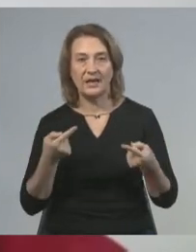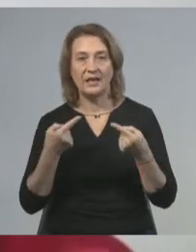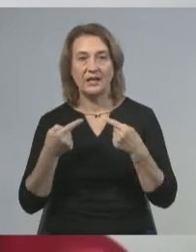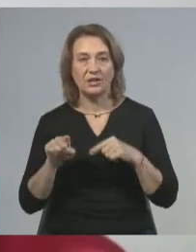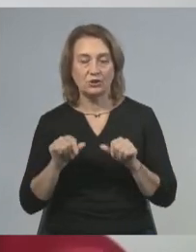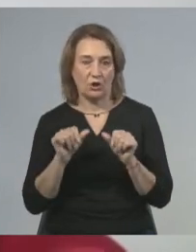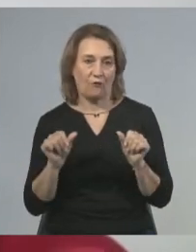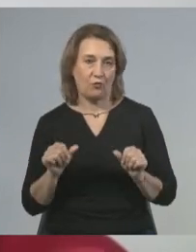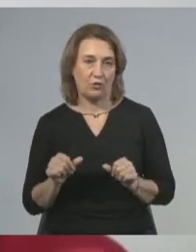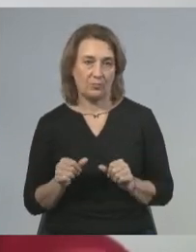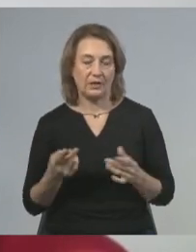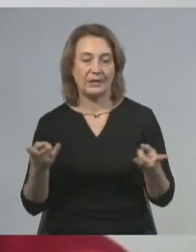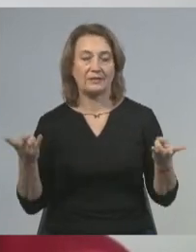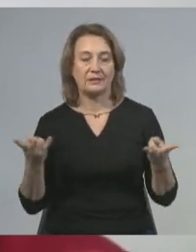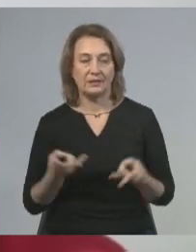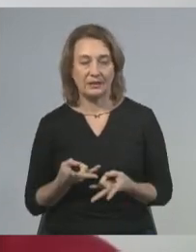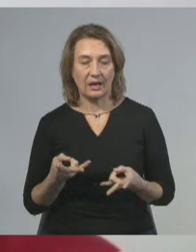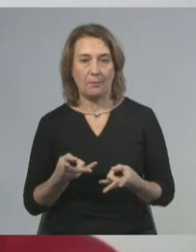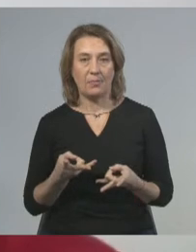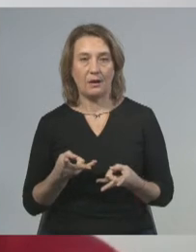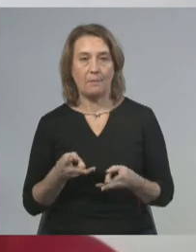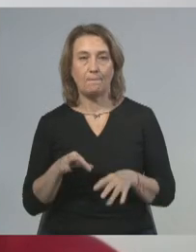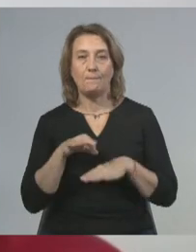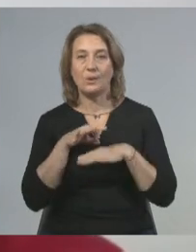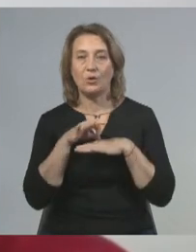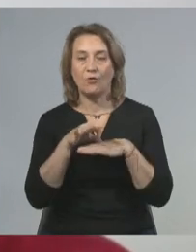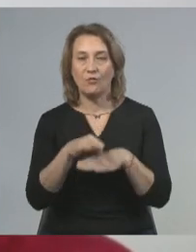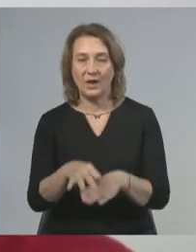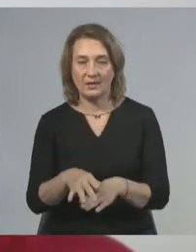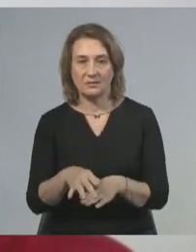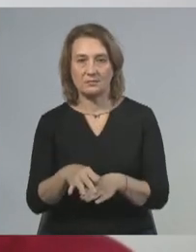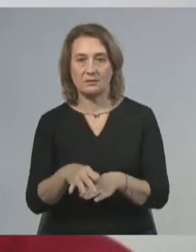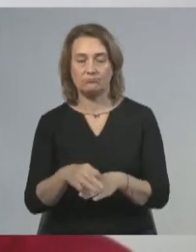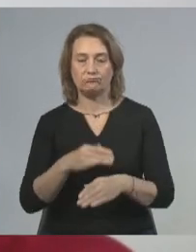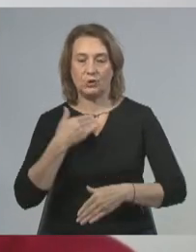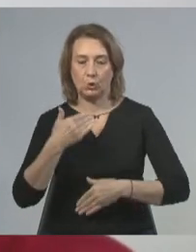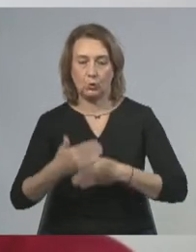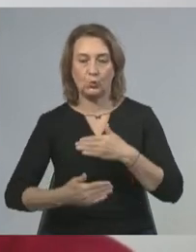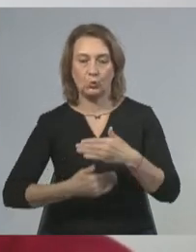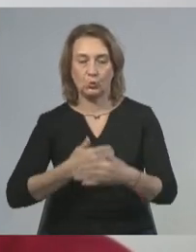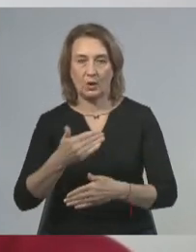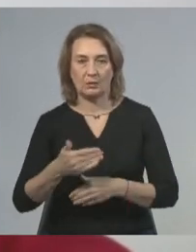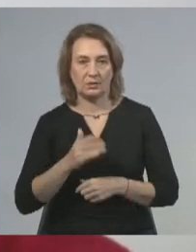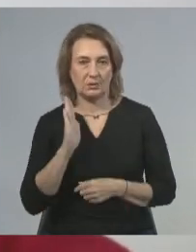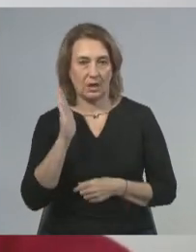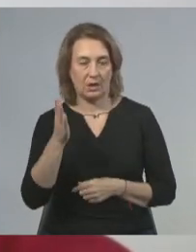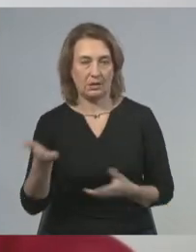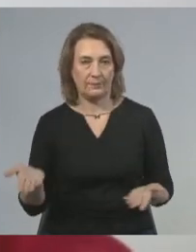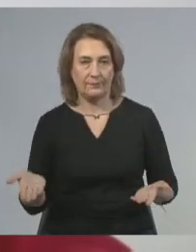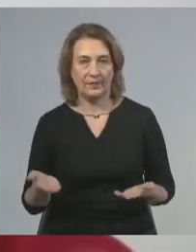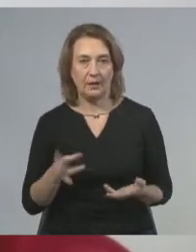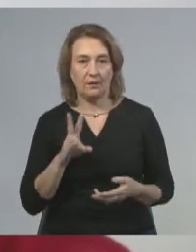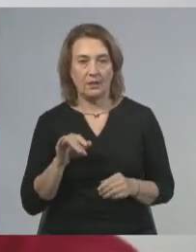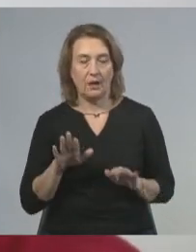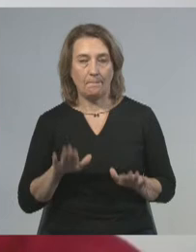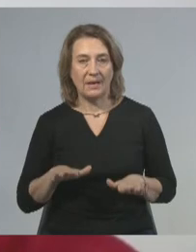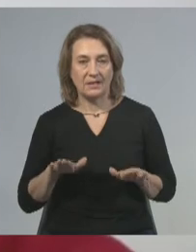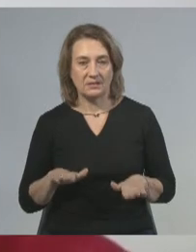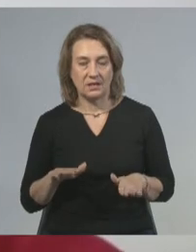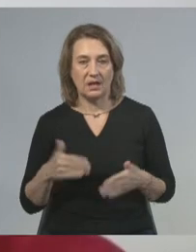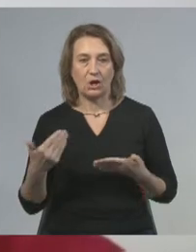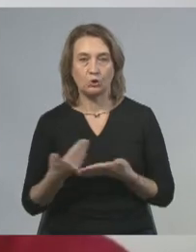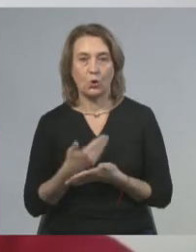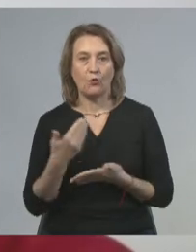elections might be a problem we need to help these elections and then move forward continue fighting